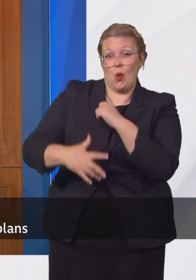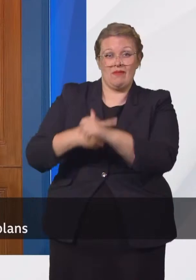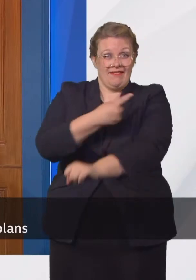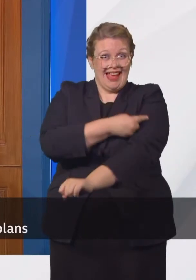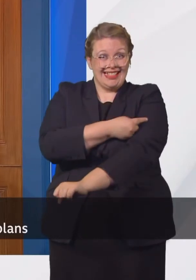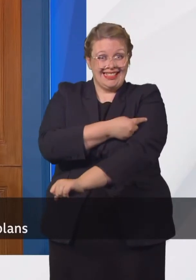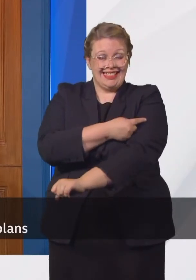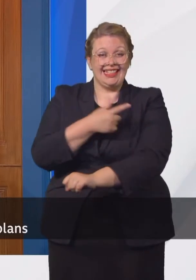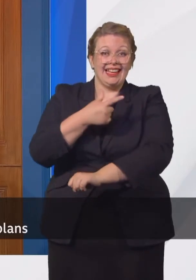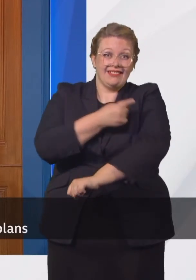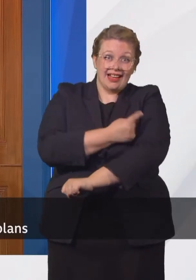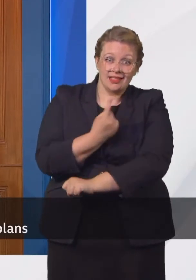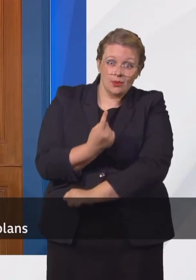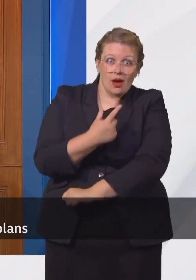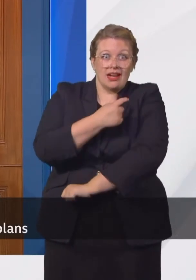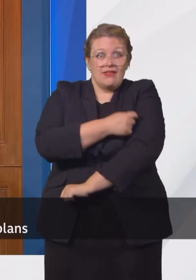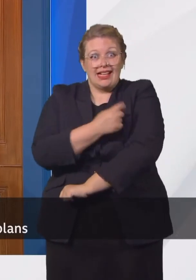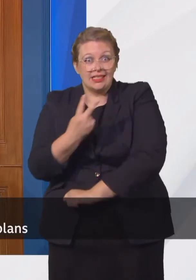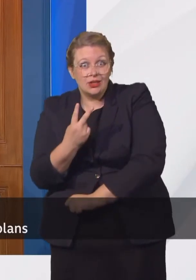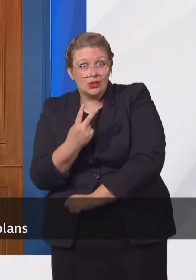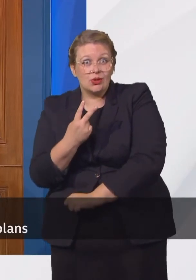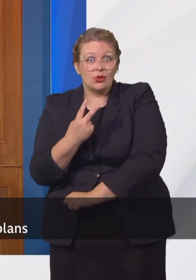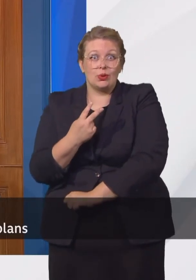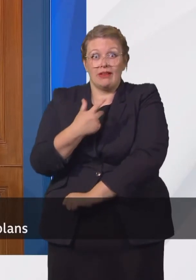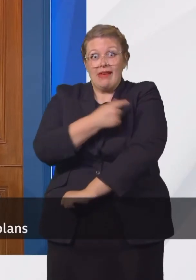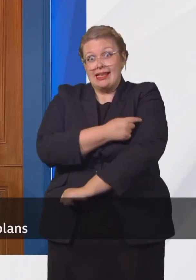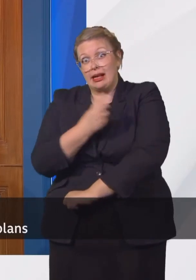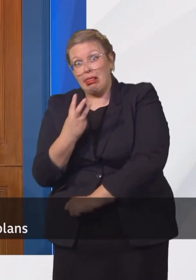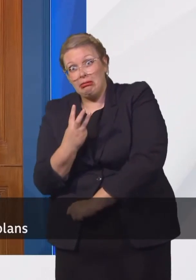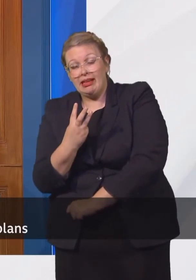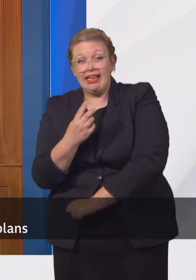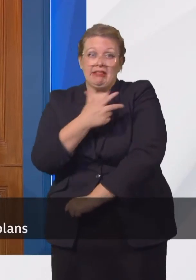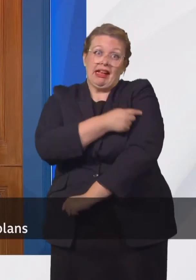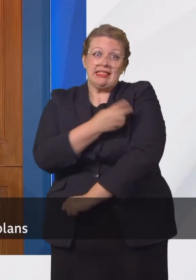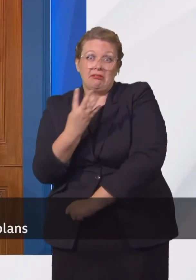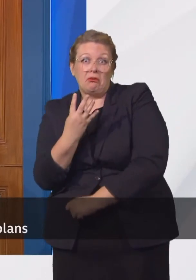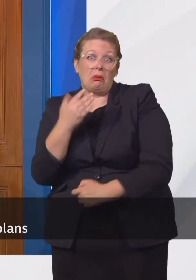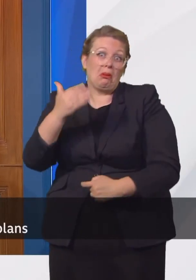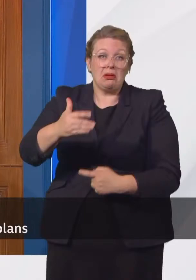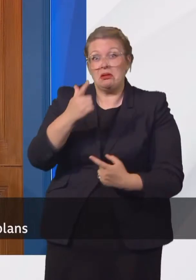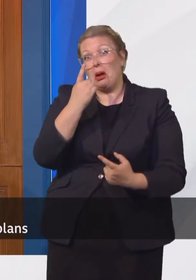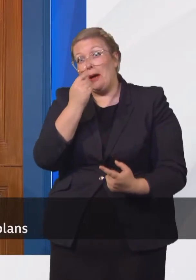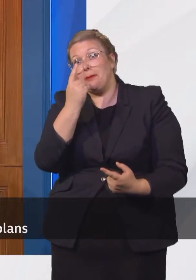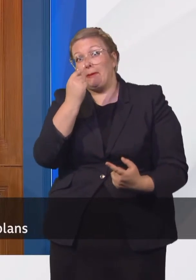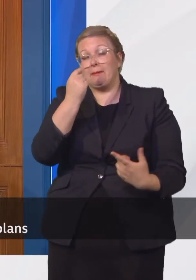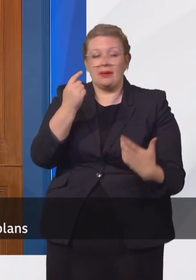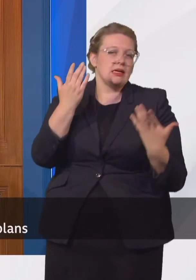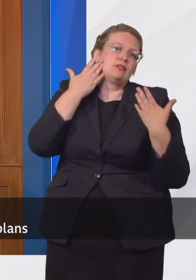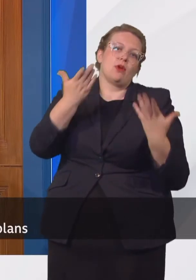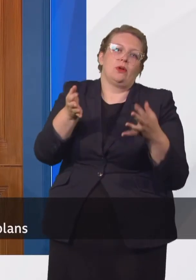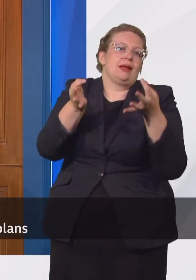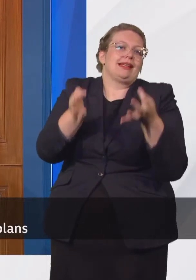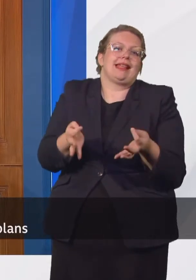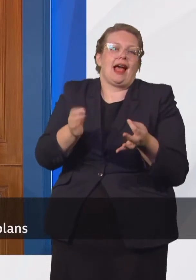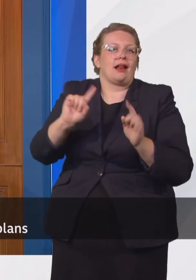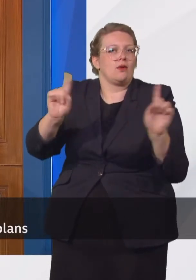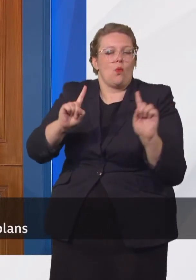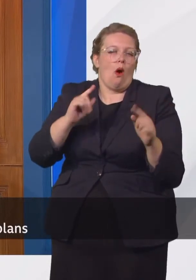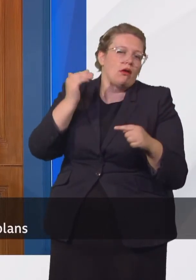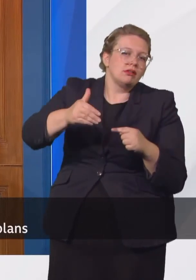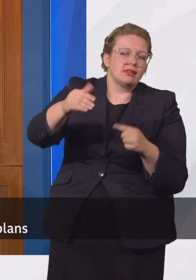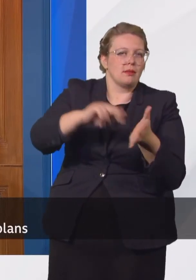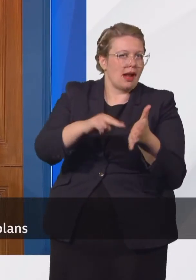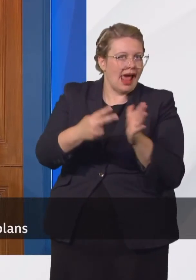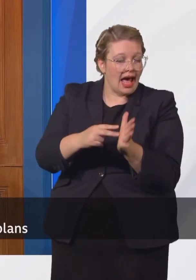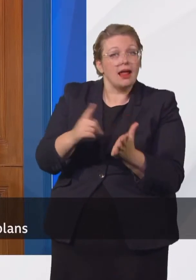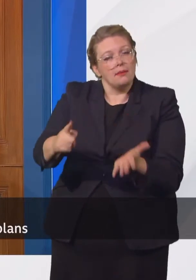our population, or at least parts of it, at some point in the future, and not yet precisely known, and not